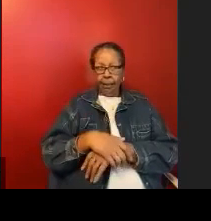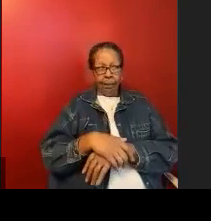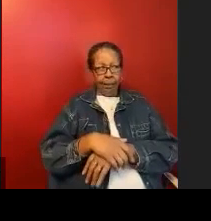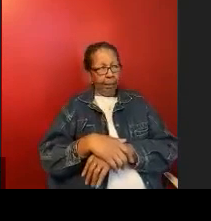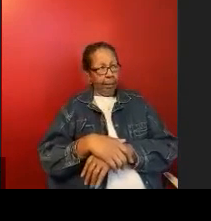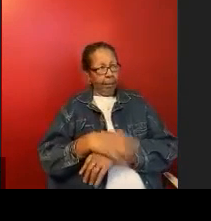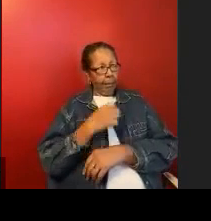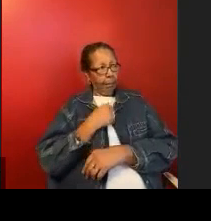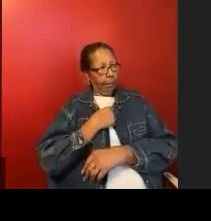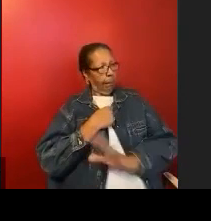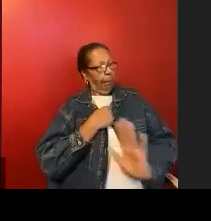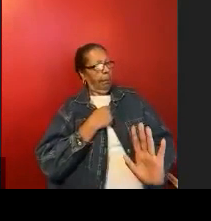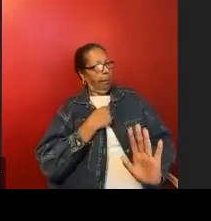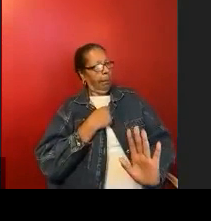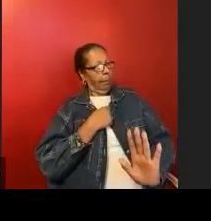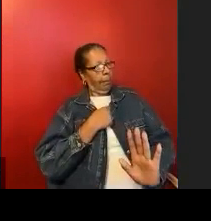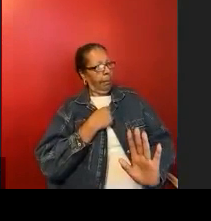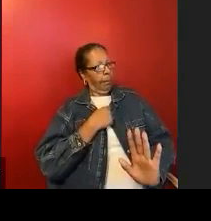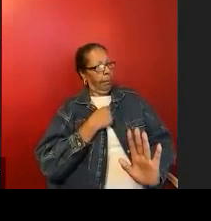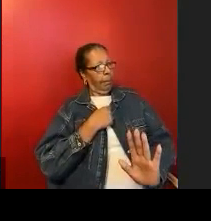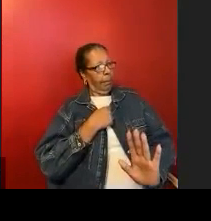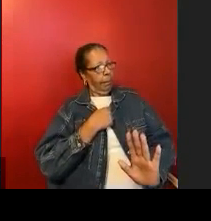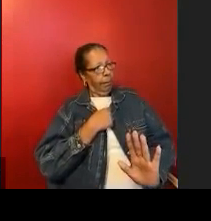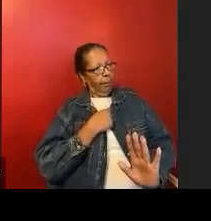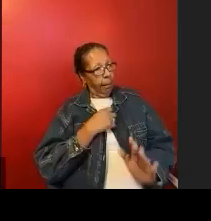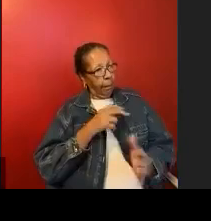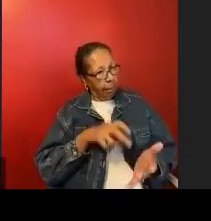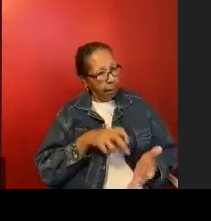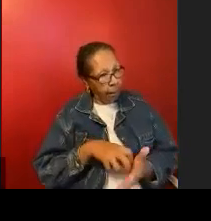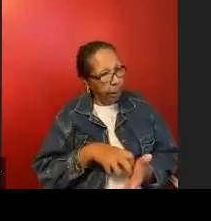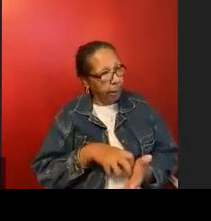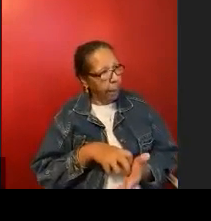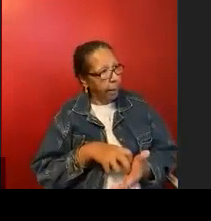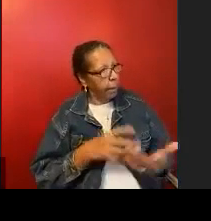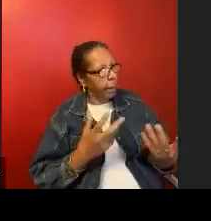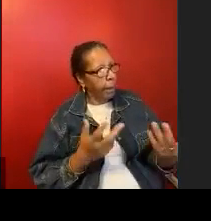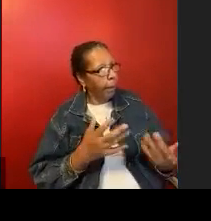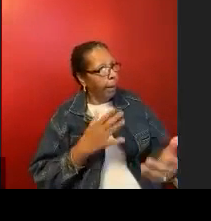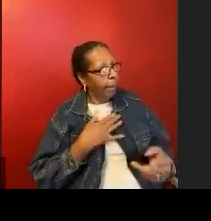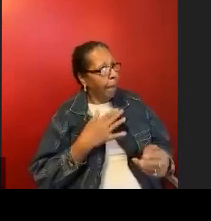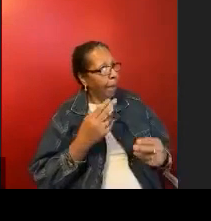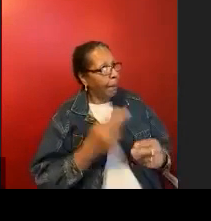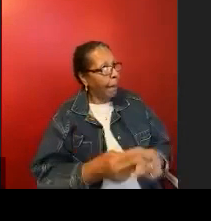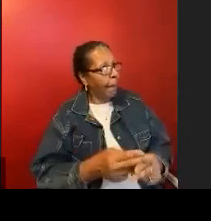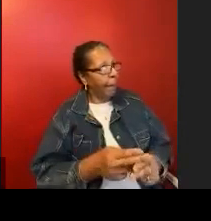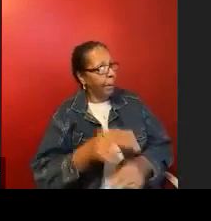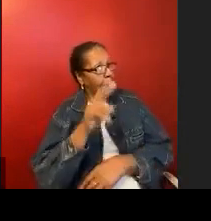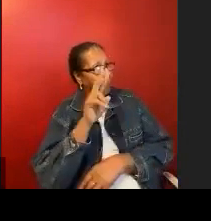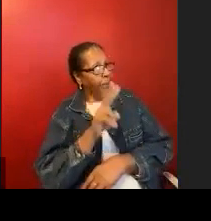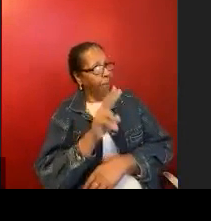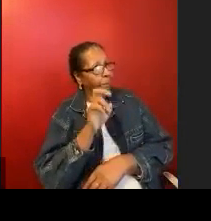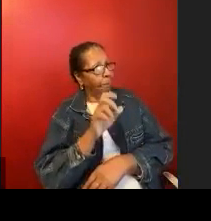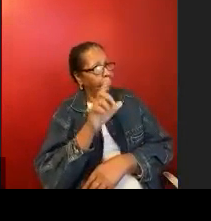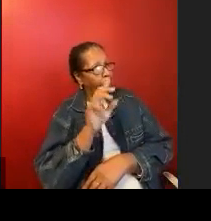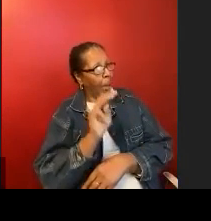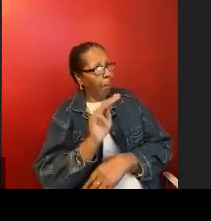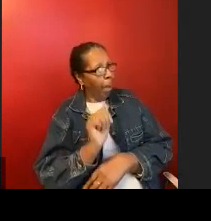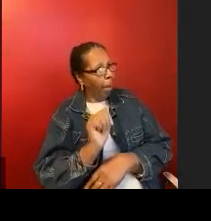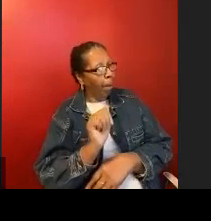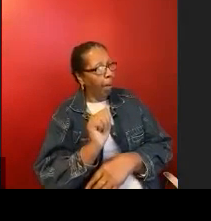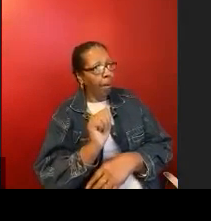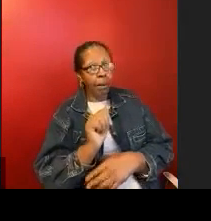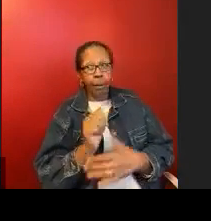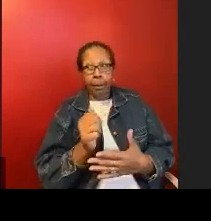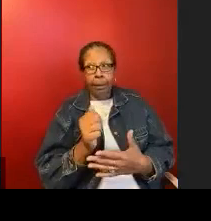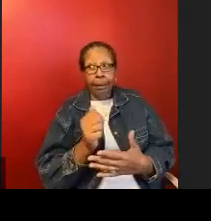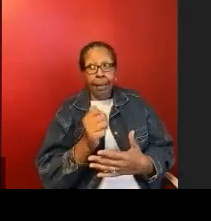clutched her pearls and she went down on one knee and she said, "My name is Velma." And I was like, my